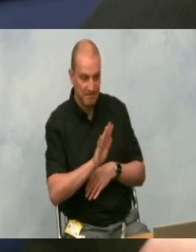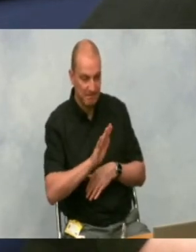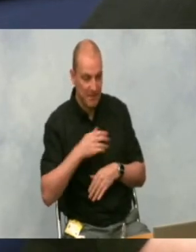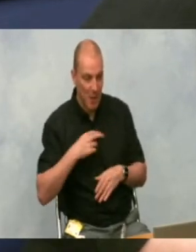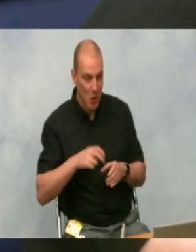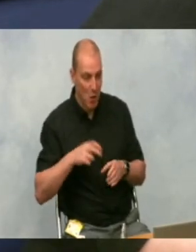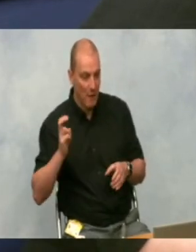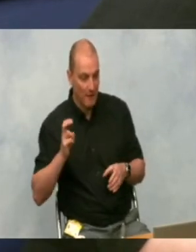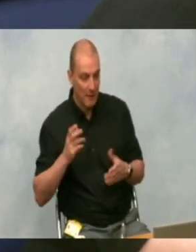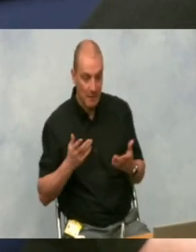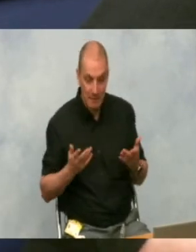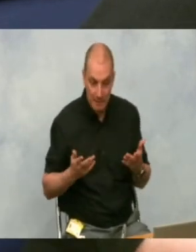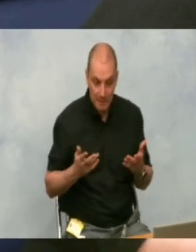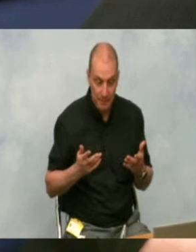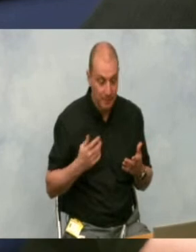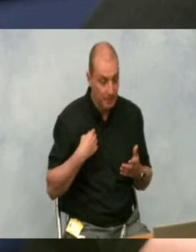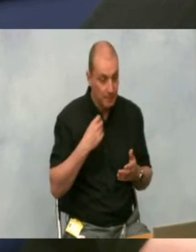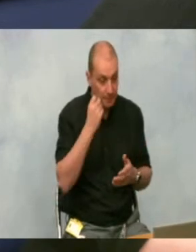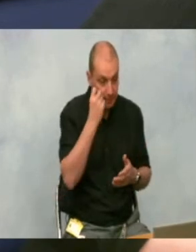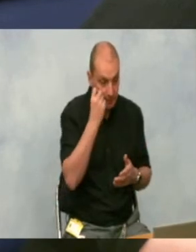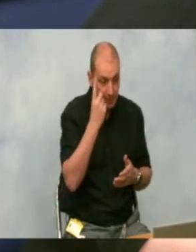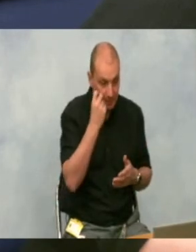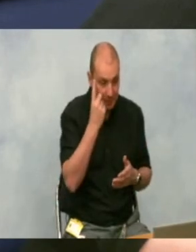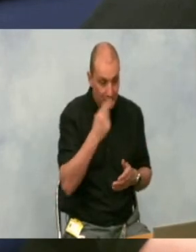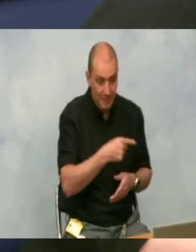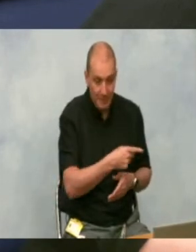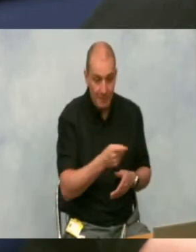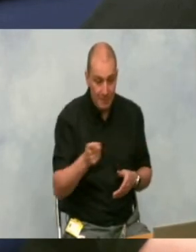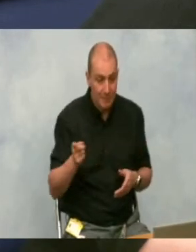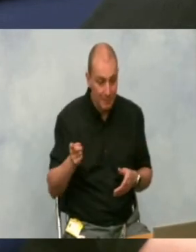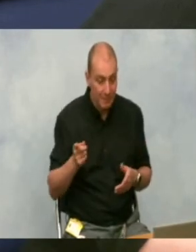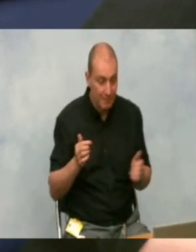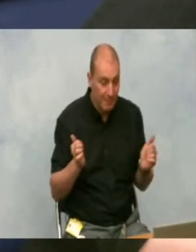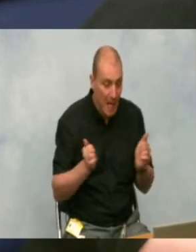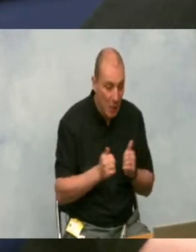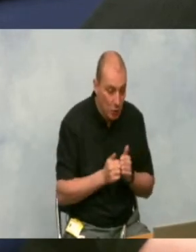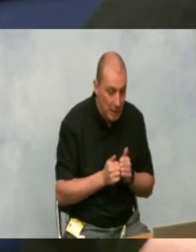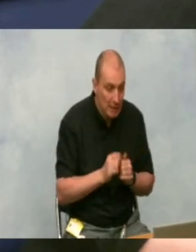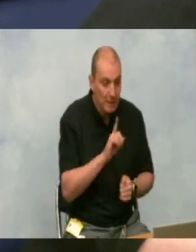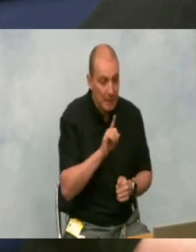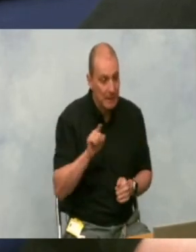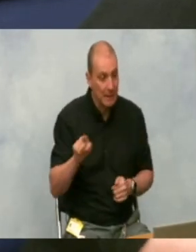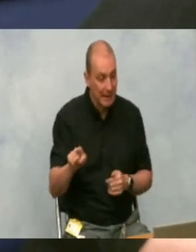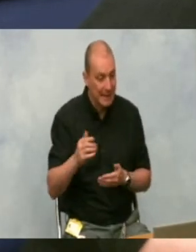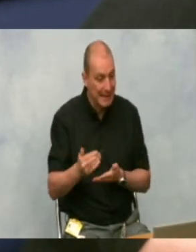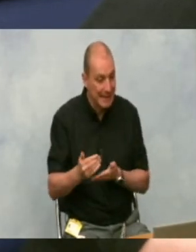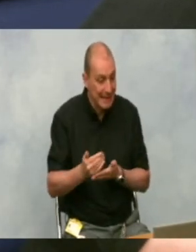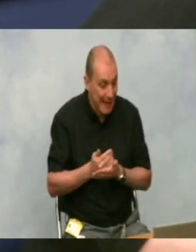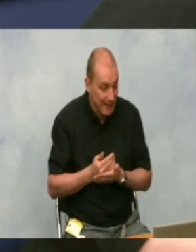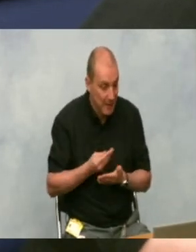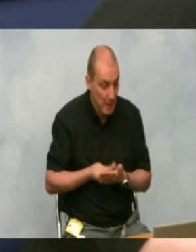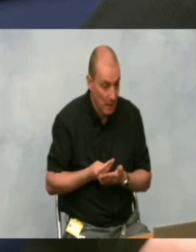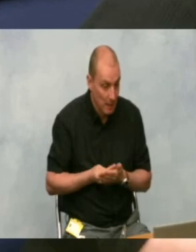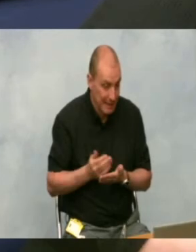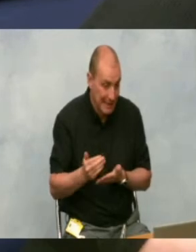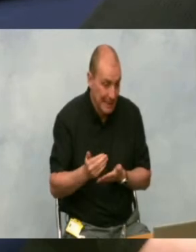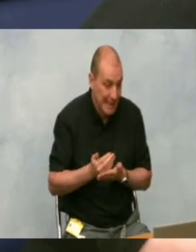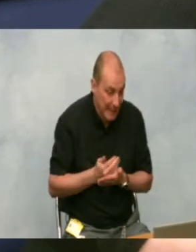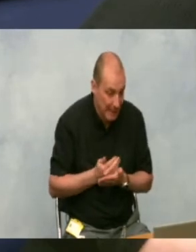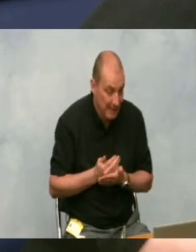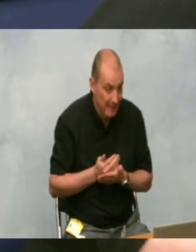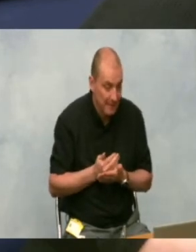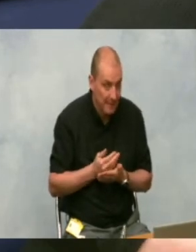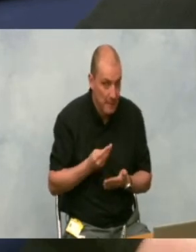but it is a saving to the council overall, and so I would agree that we should just move the